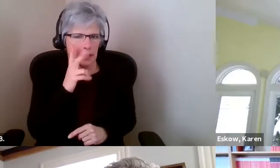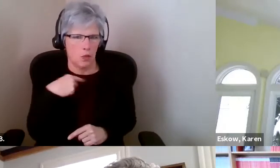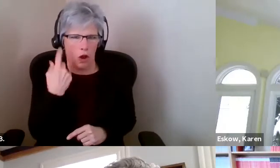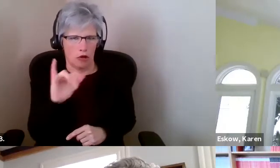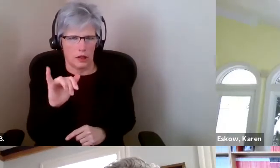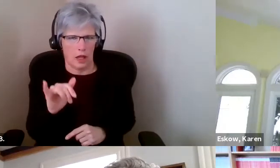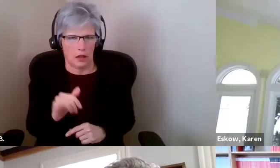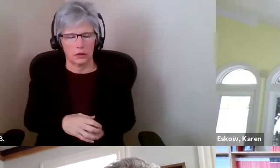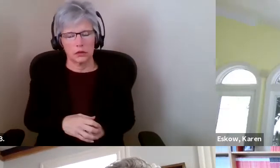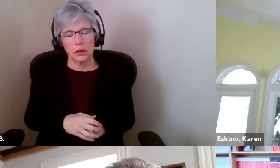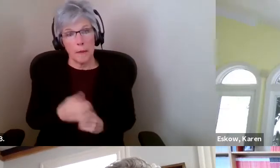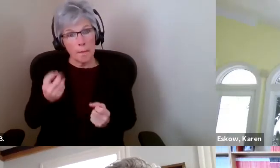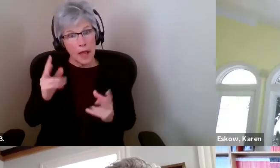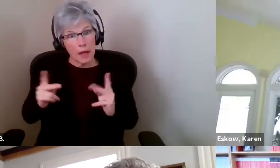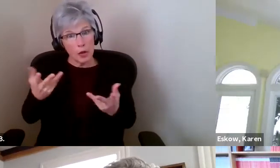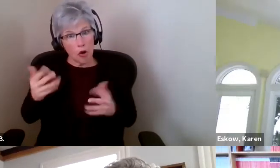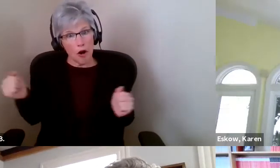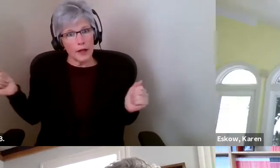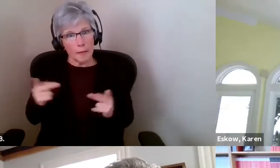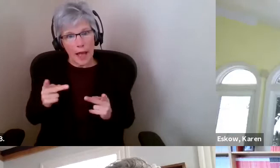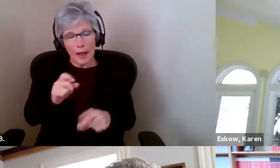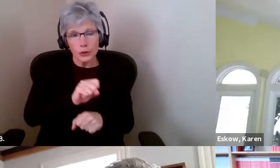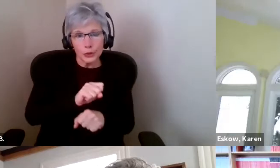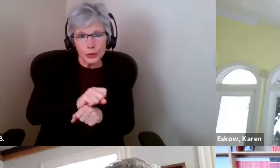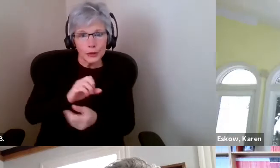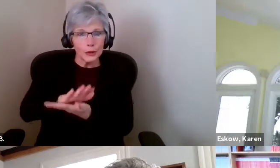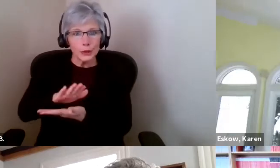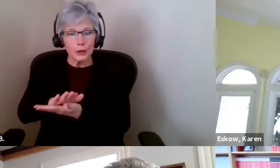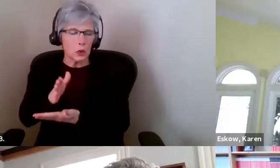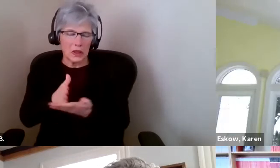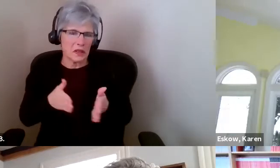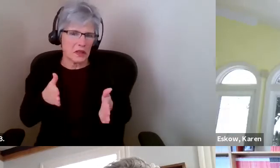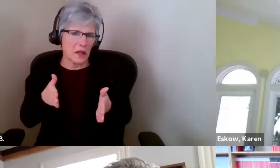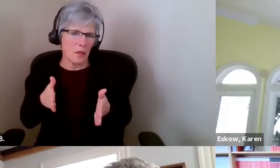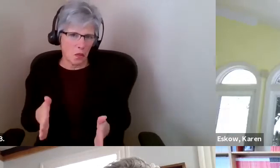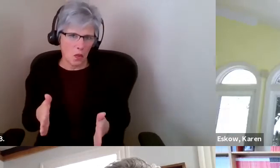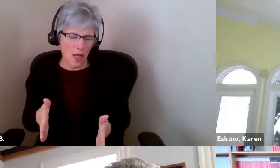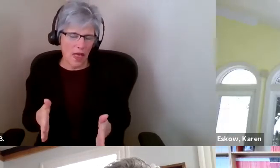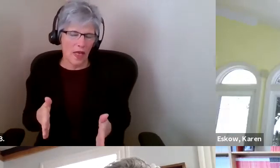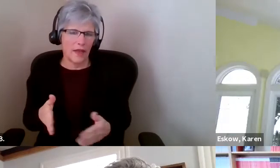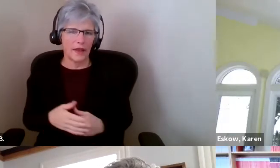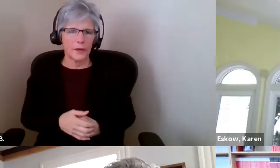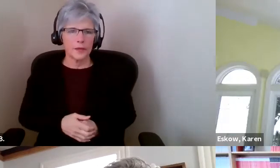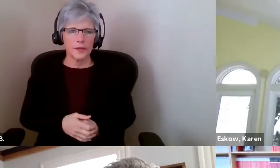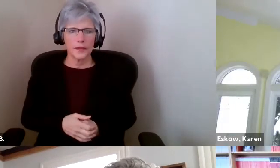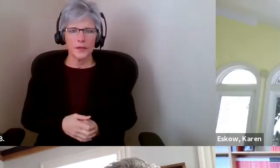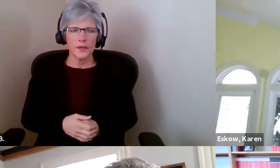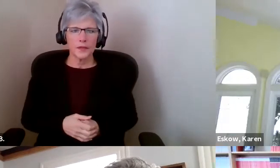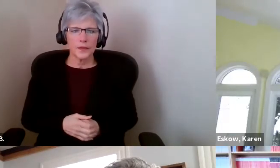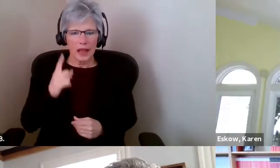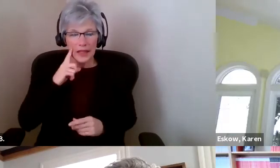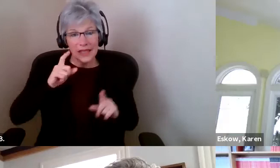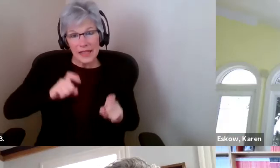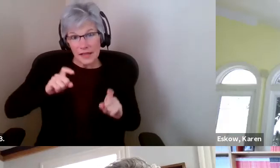back to work or school in some way or form. And I think the testing and the